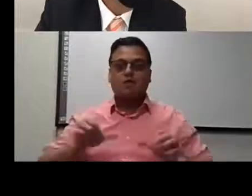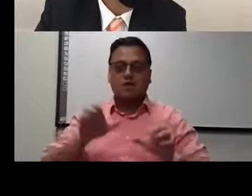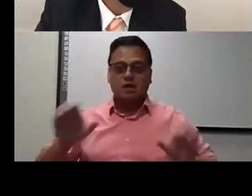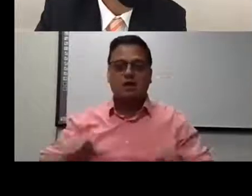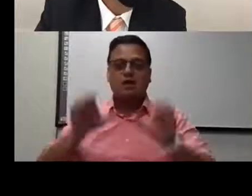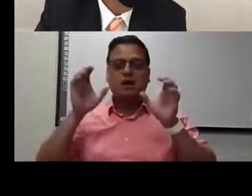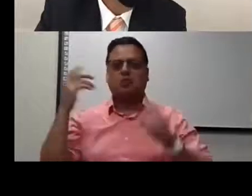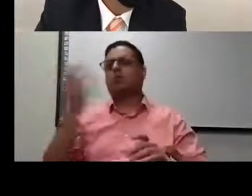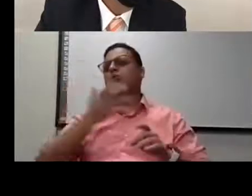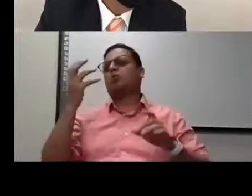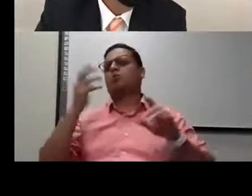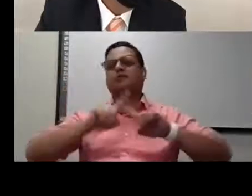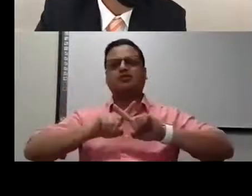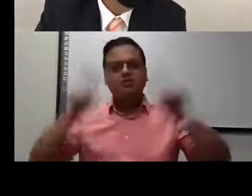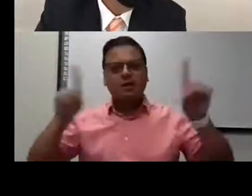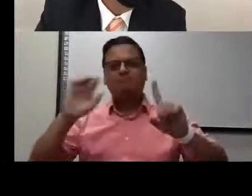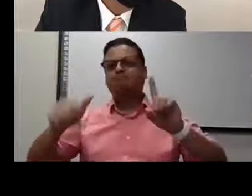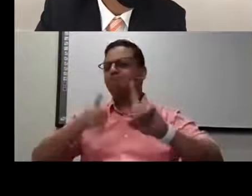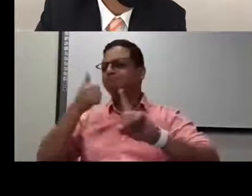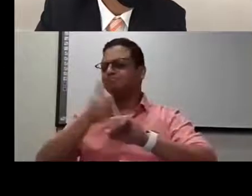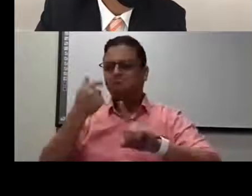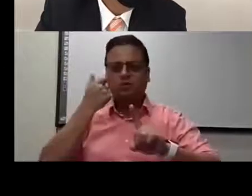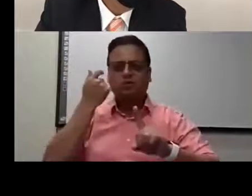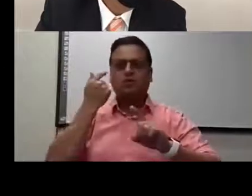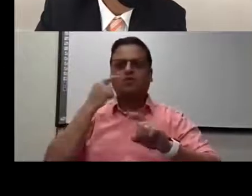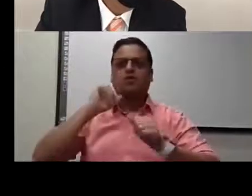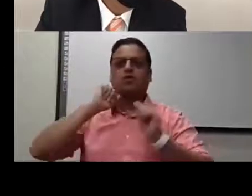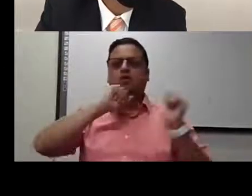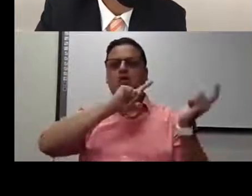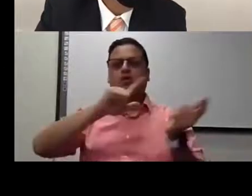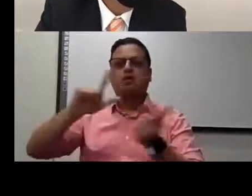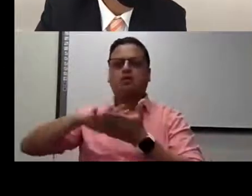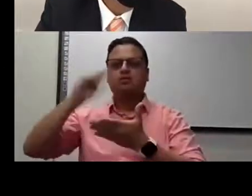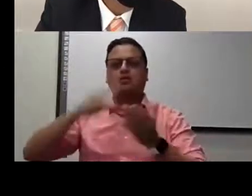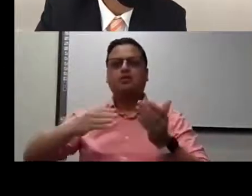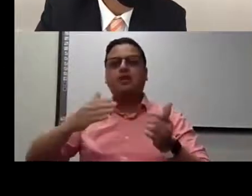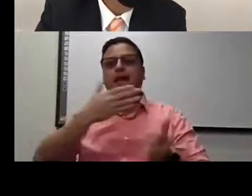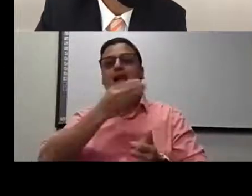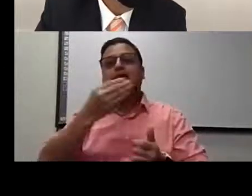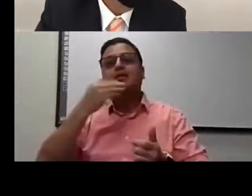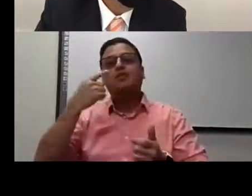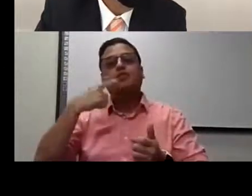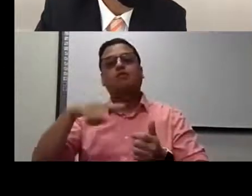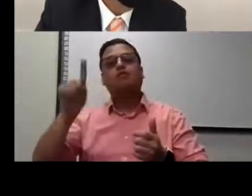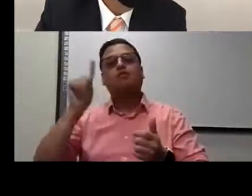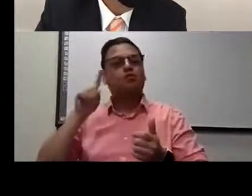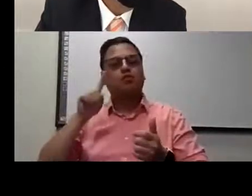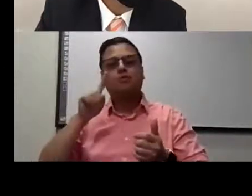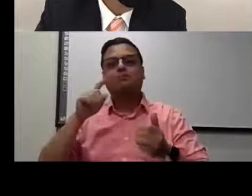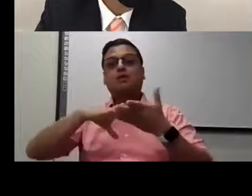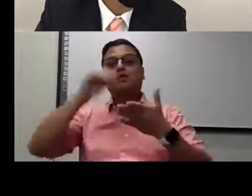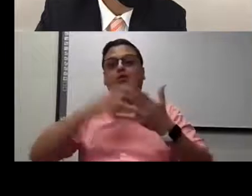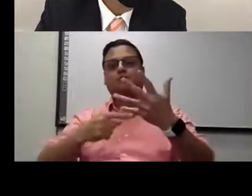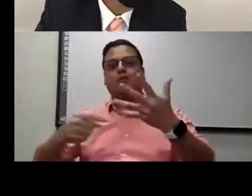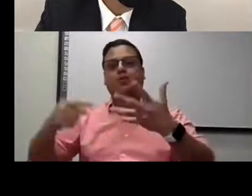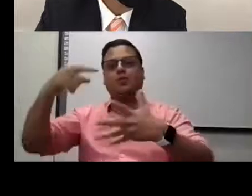such a huge difference for all of our students. And thank you so much for putting our students first during